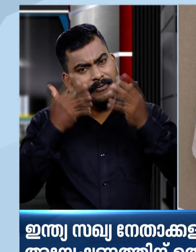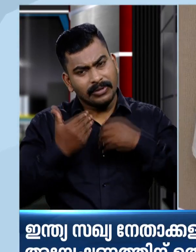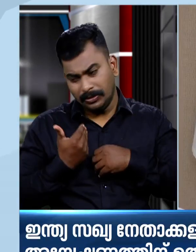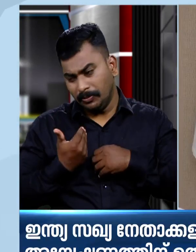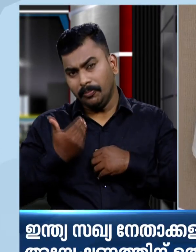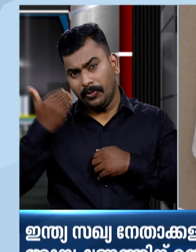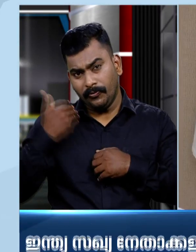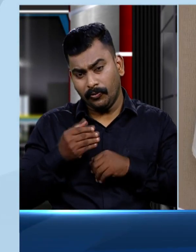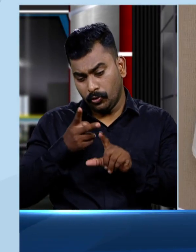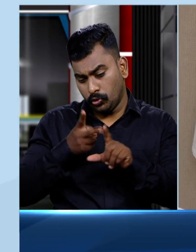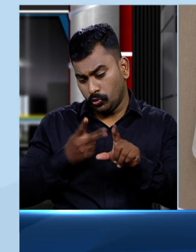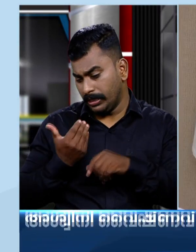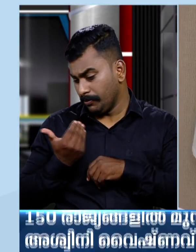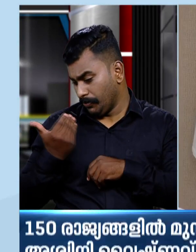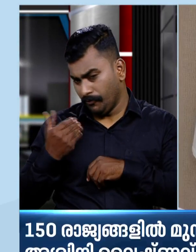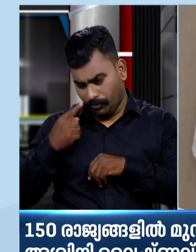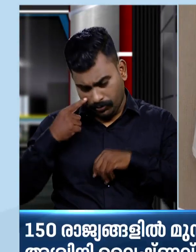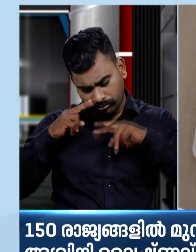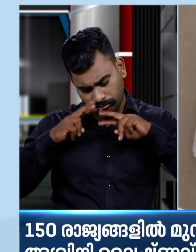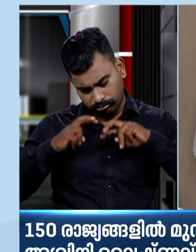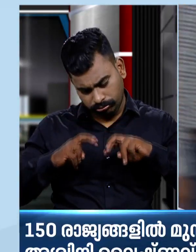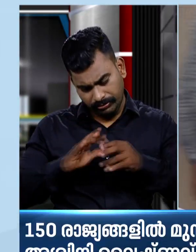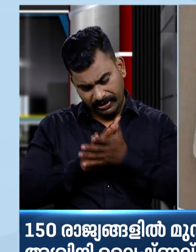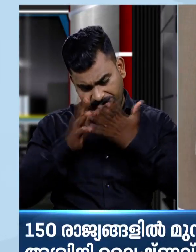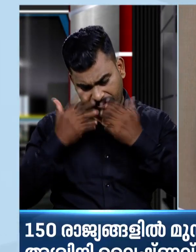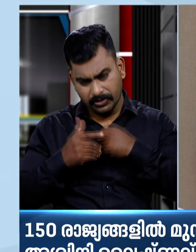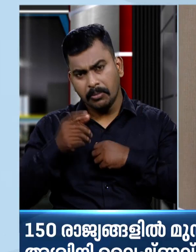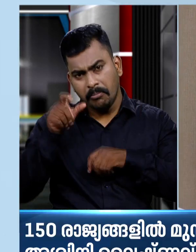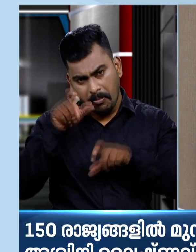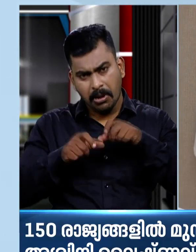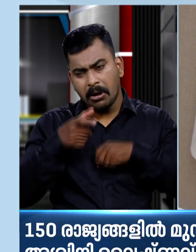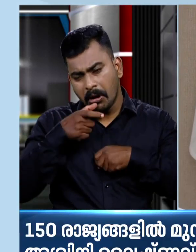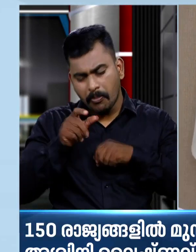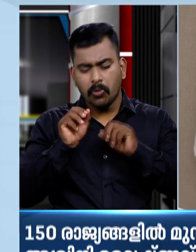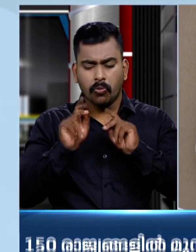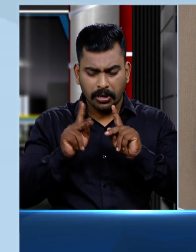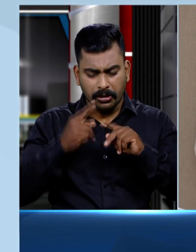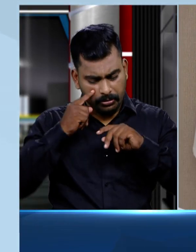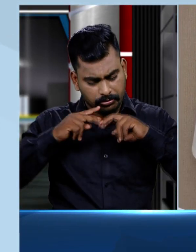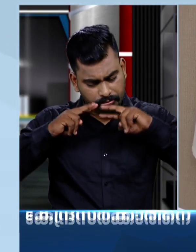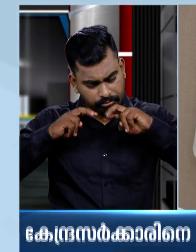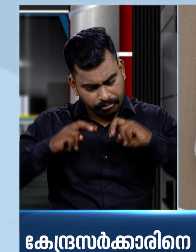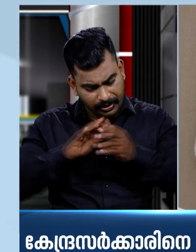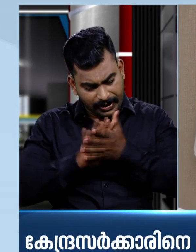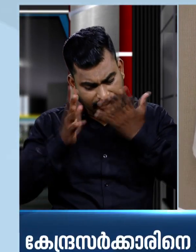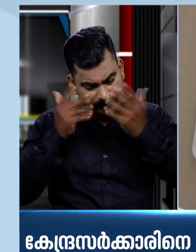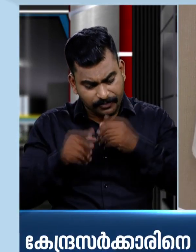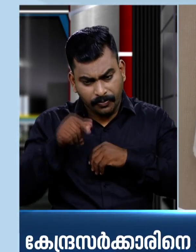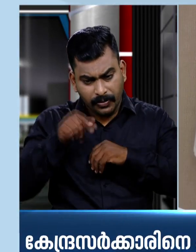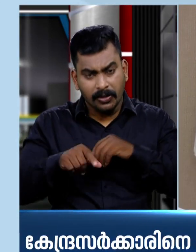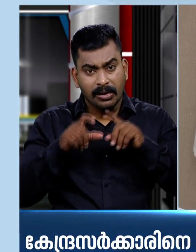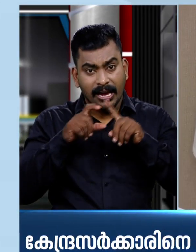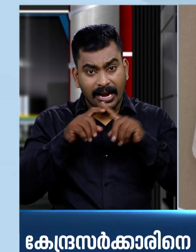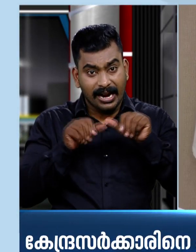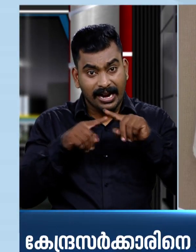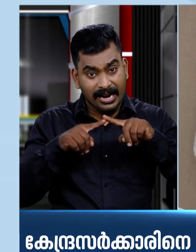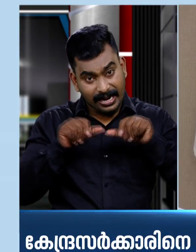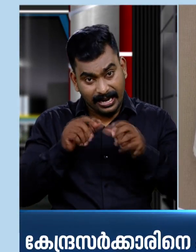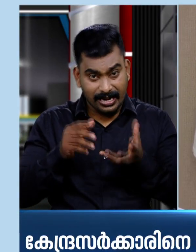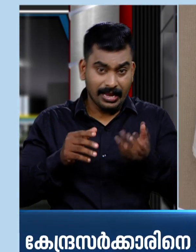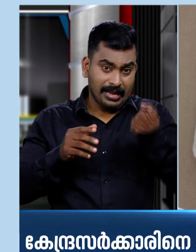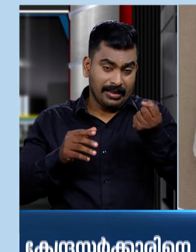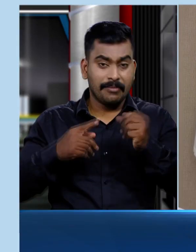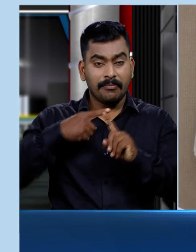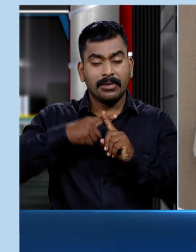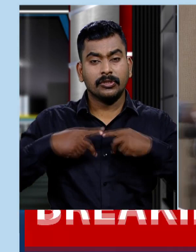conducted a proper investigation. The matter was supervised by the Honourable Judiciary also.